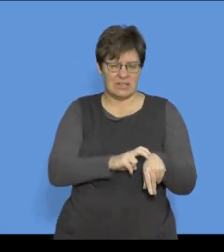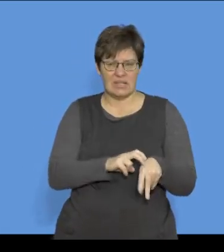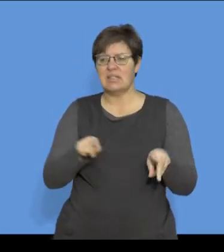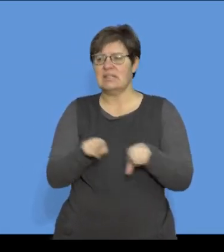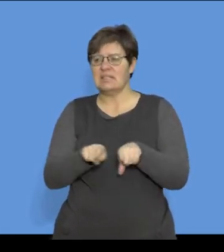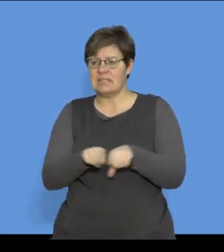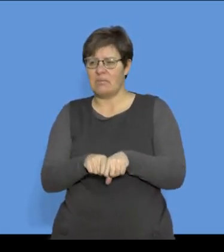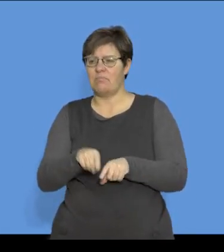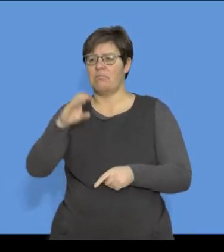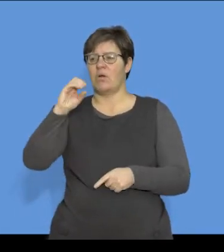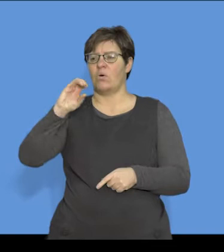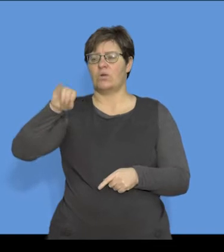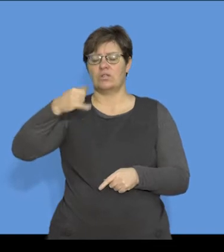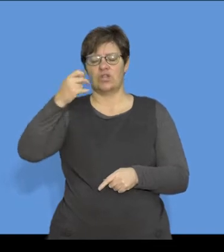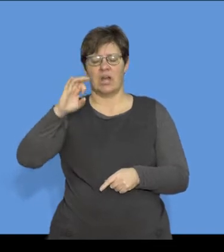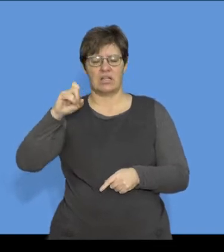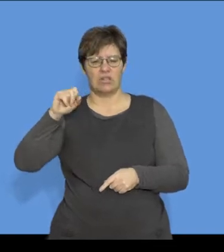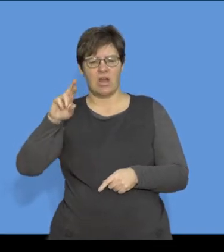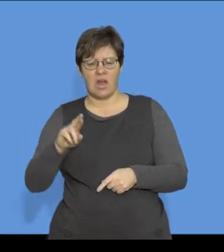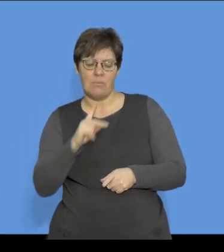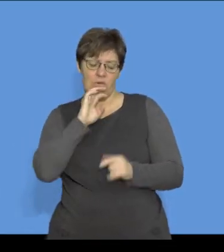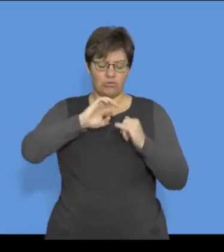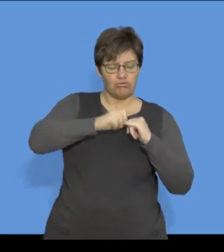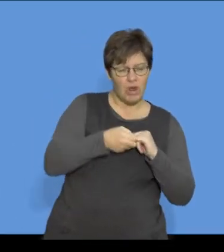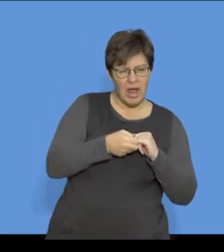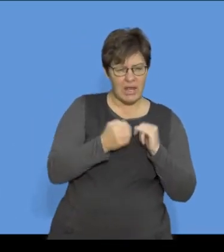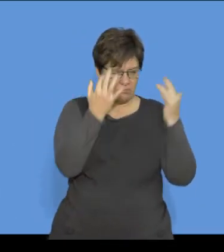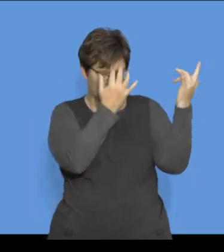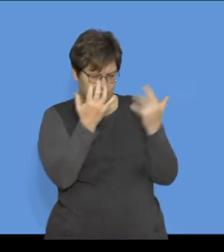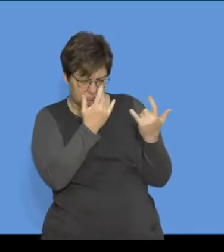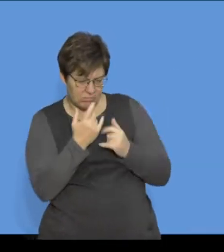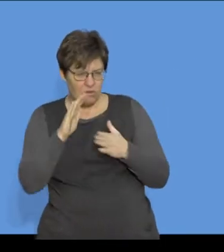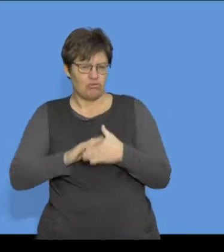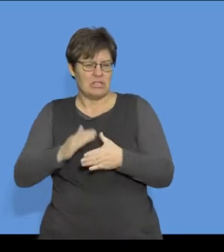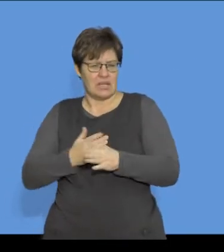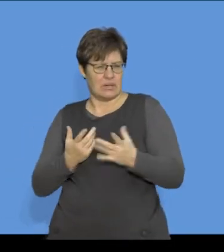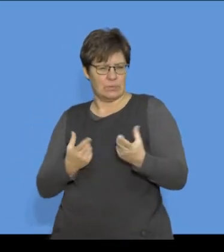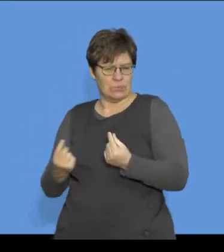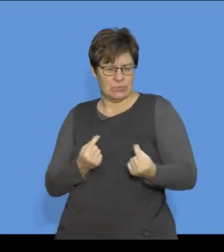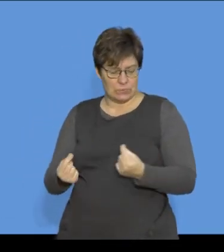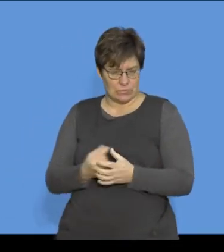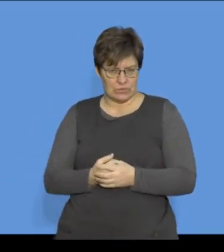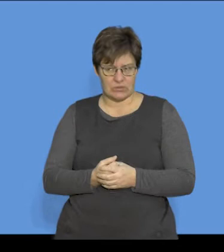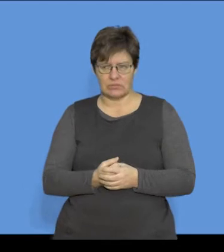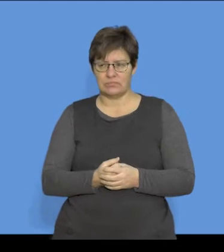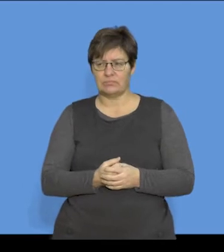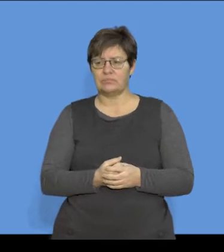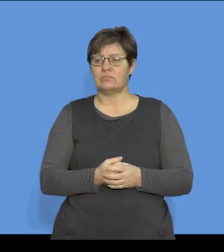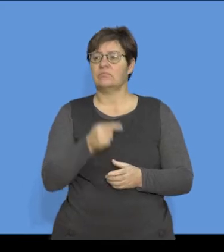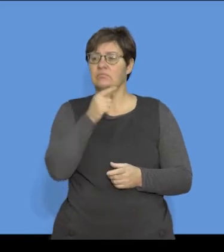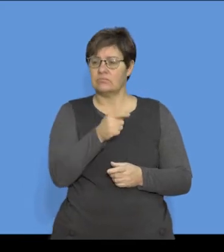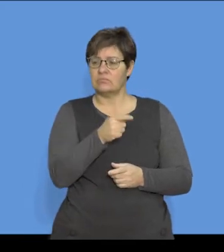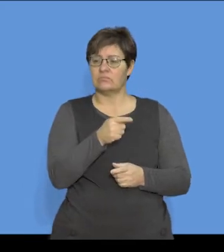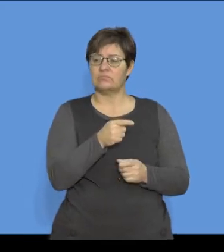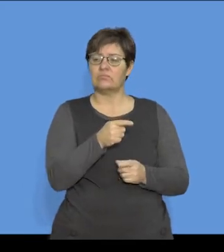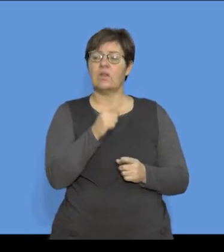conjuncture is. This is a statement after you try and make your reasoning. And then the conjunctures, we normally form them